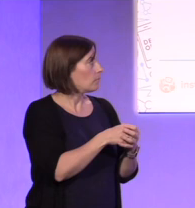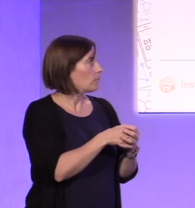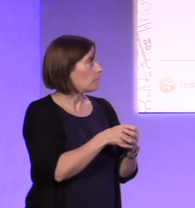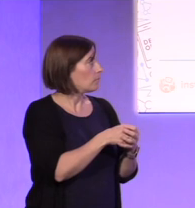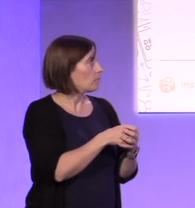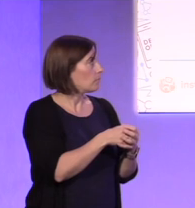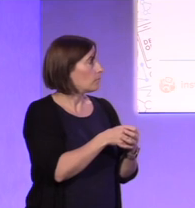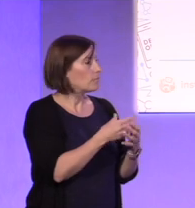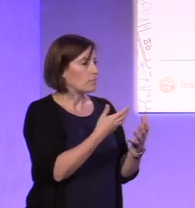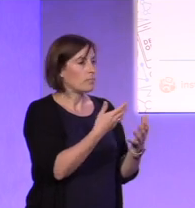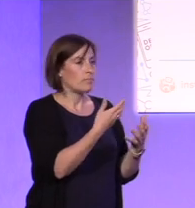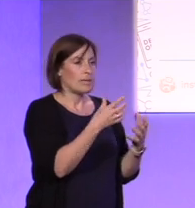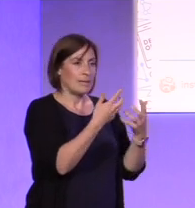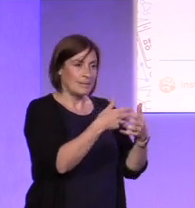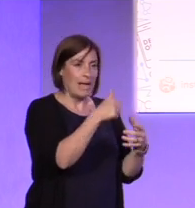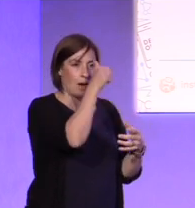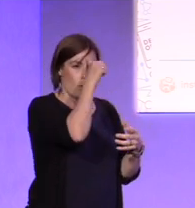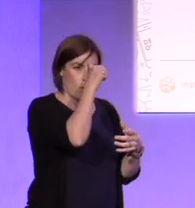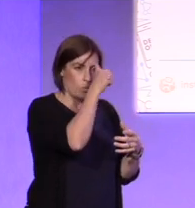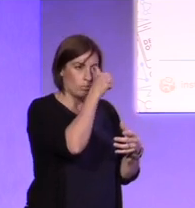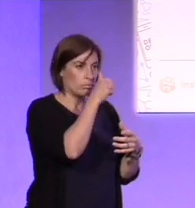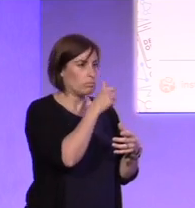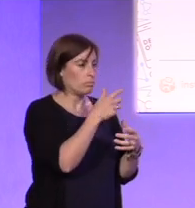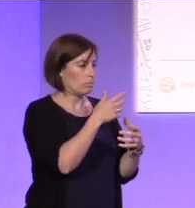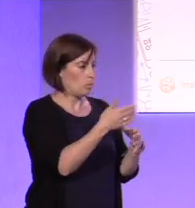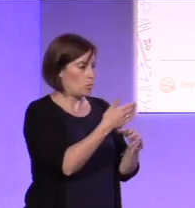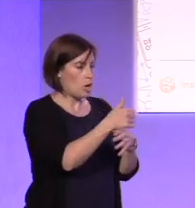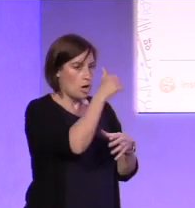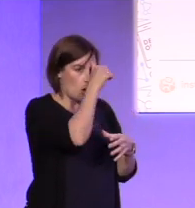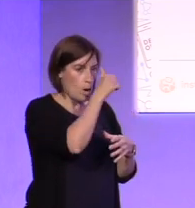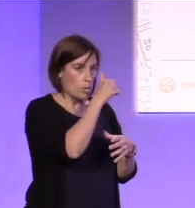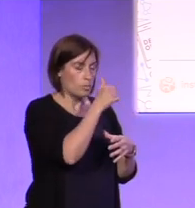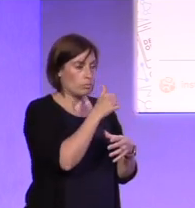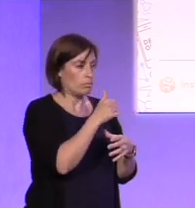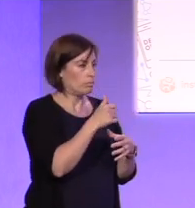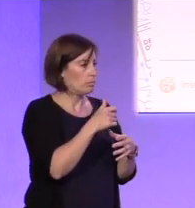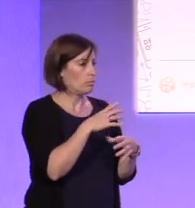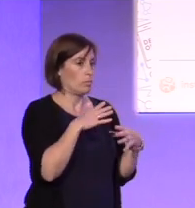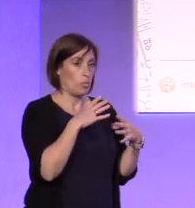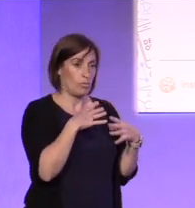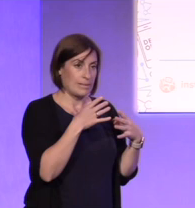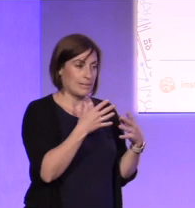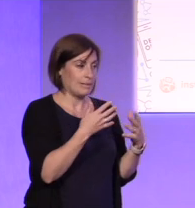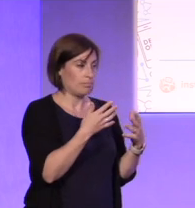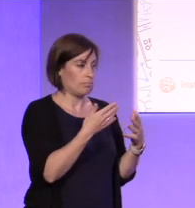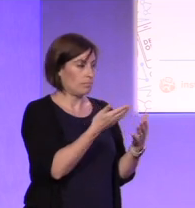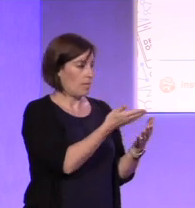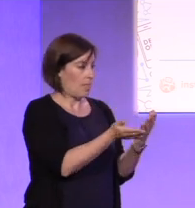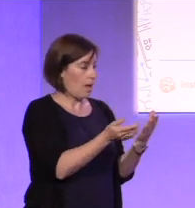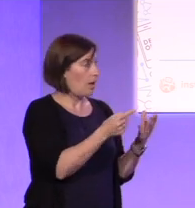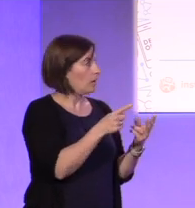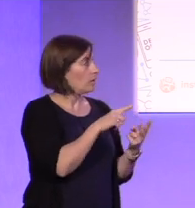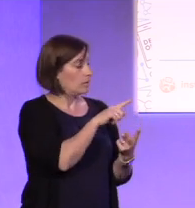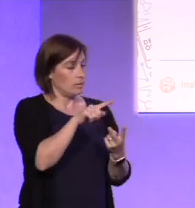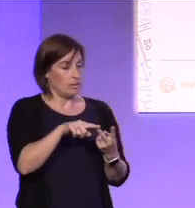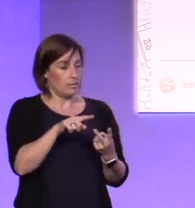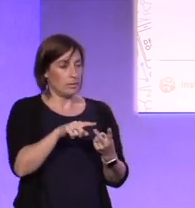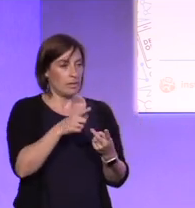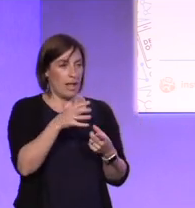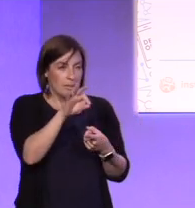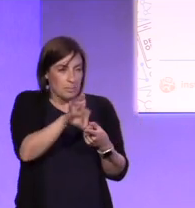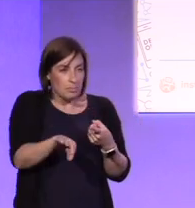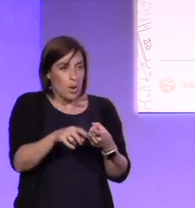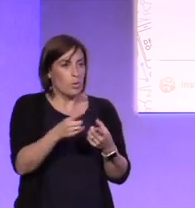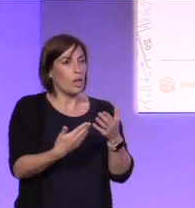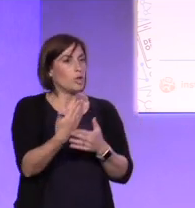on a known technology, the technology that we understand the physics behind. Bespoke-based work is slightly different. This is based on a new domain, something